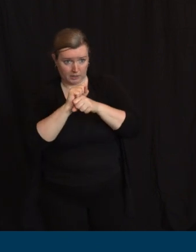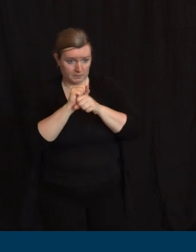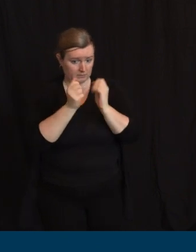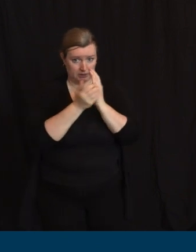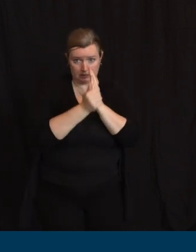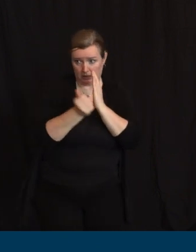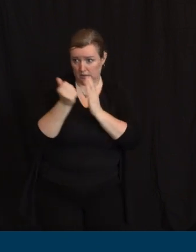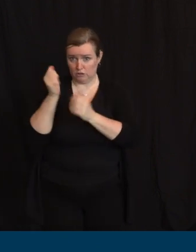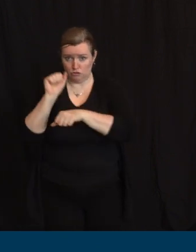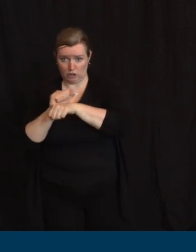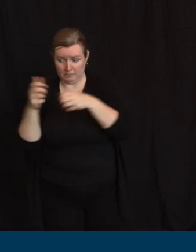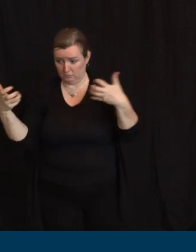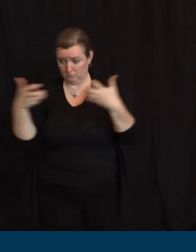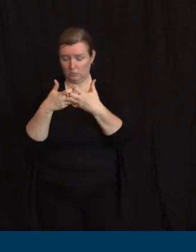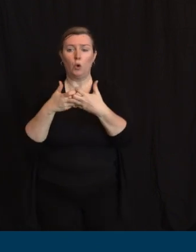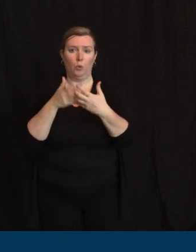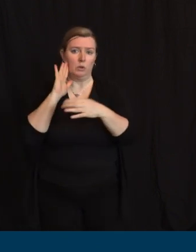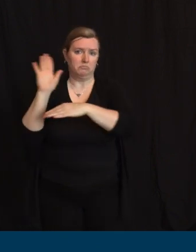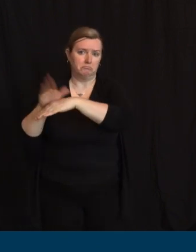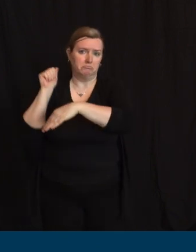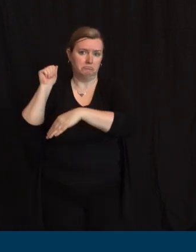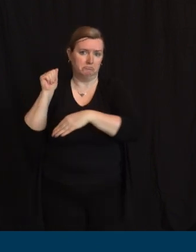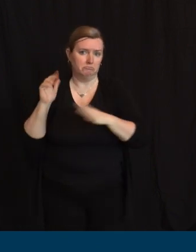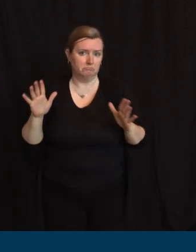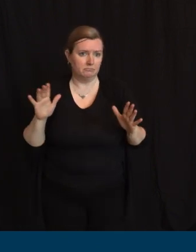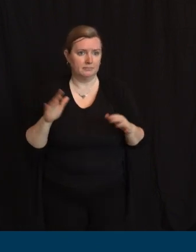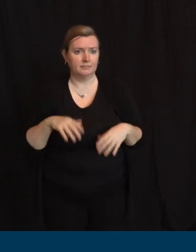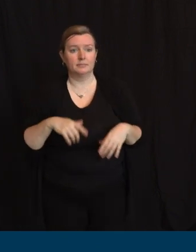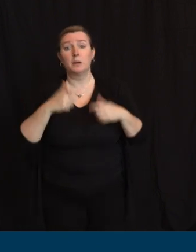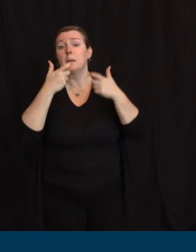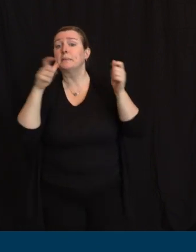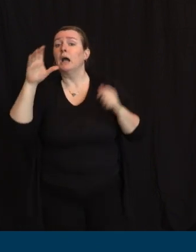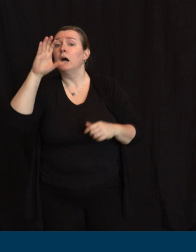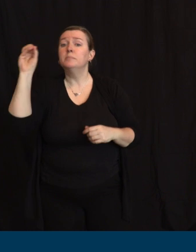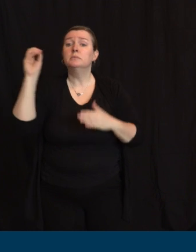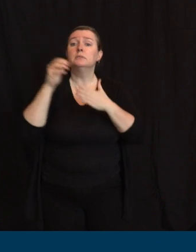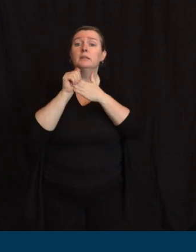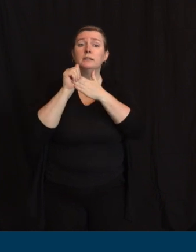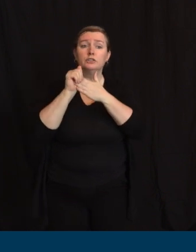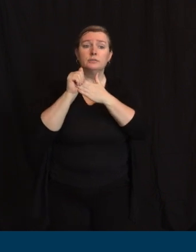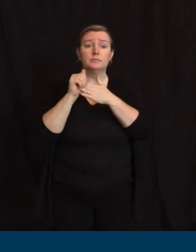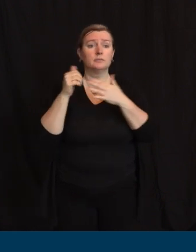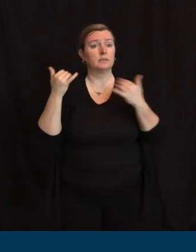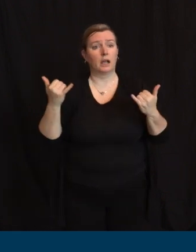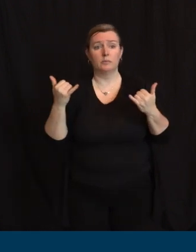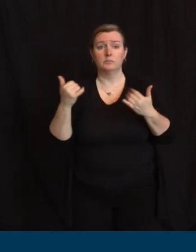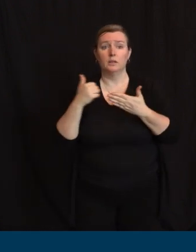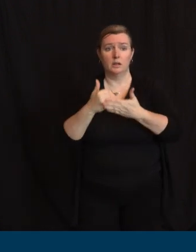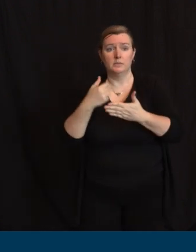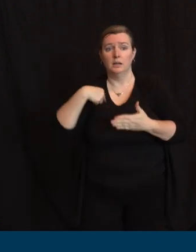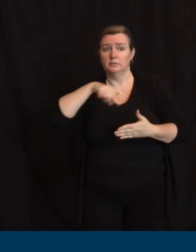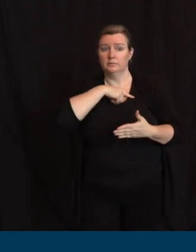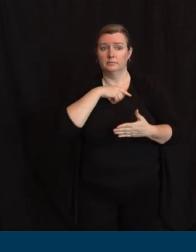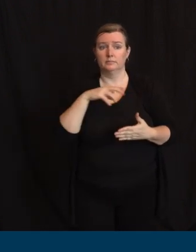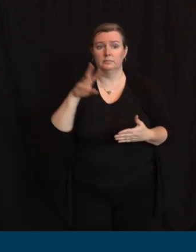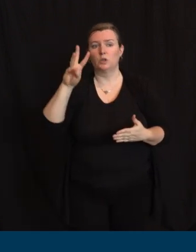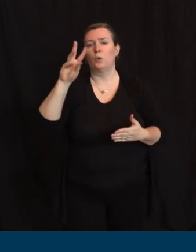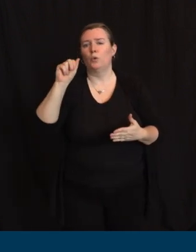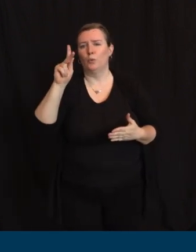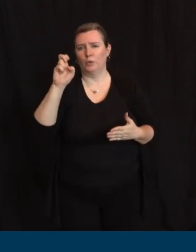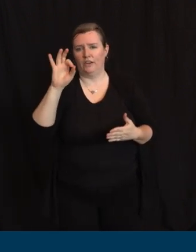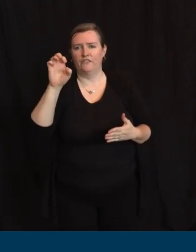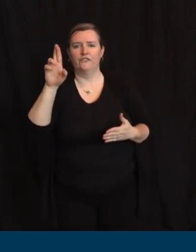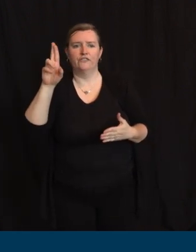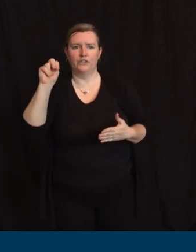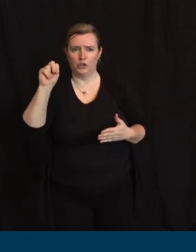Next, I want to acknowledge one of our state's corporate leaders that is stepping up despite facing their own unique challenges. Wakefern Foods